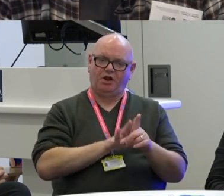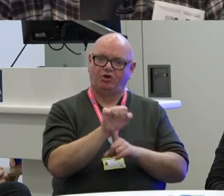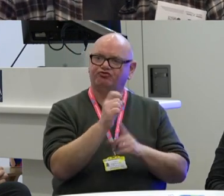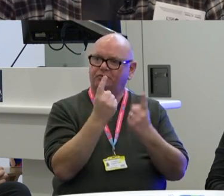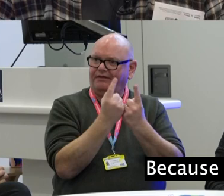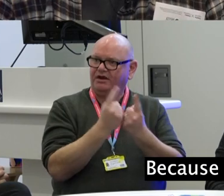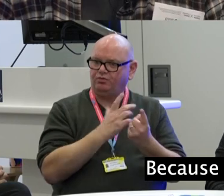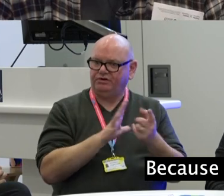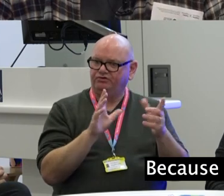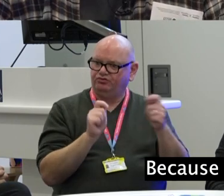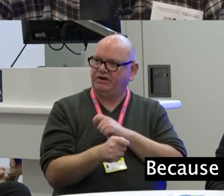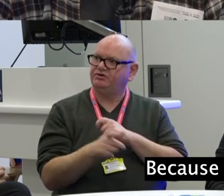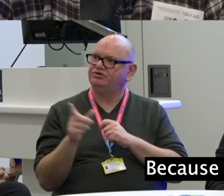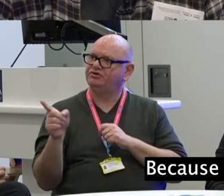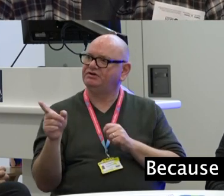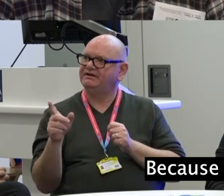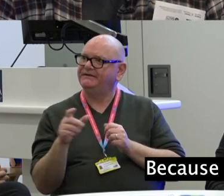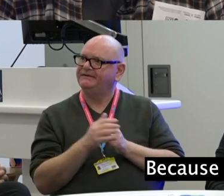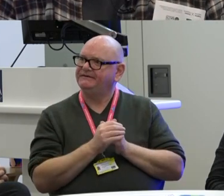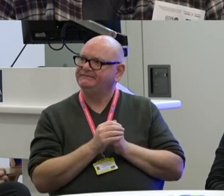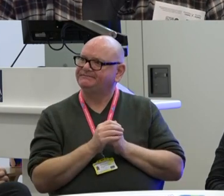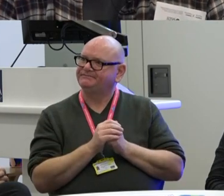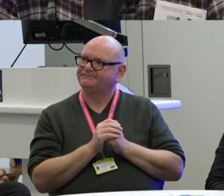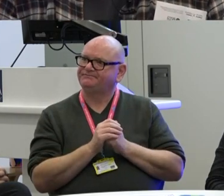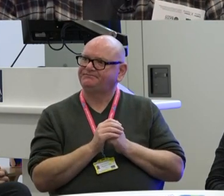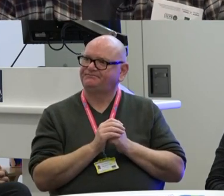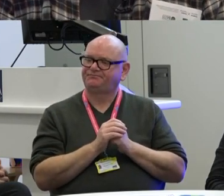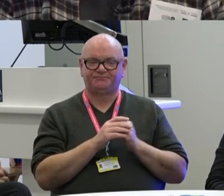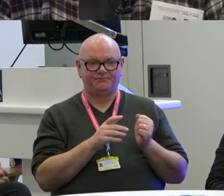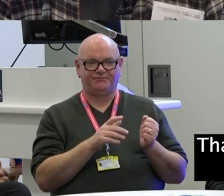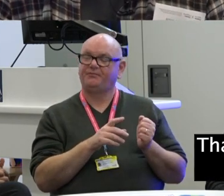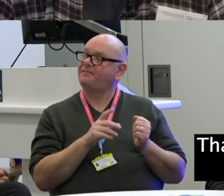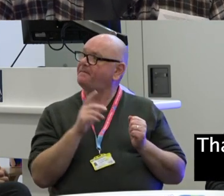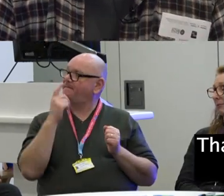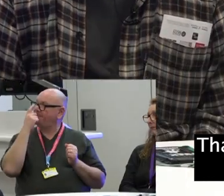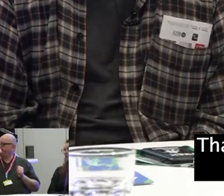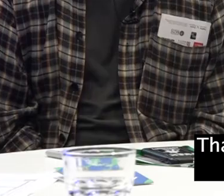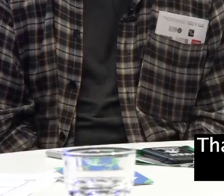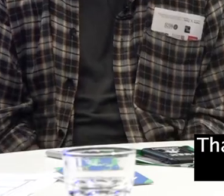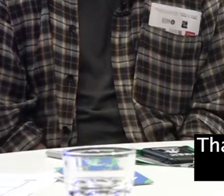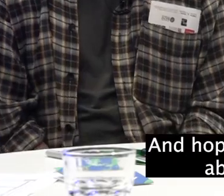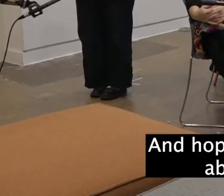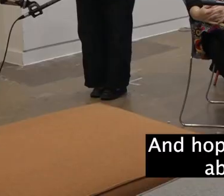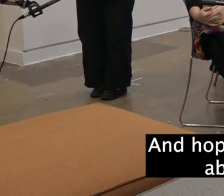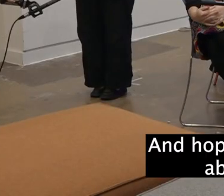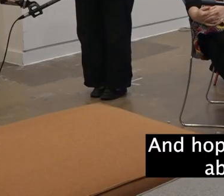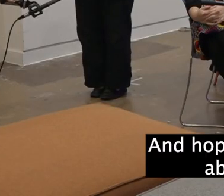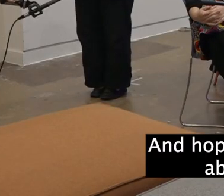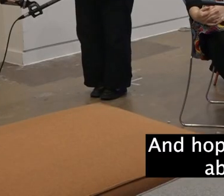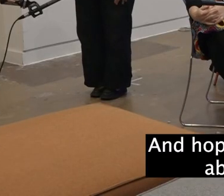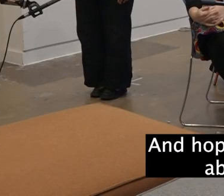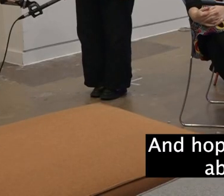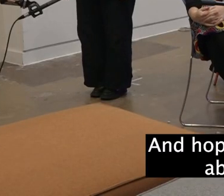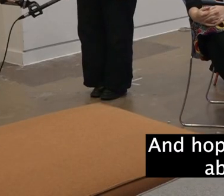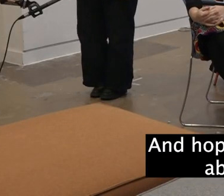practical. Because actually they're the ball. Yes. I love that. Thank you for that question. That was great. And hopefully people